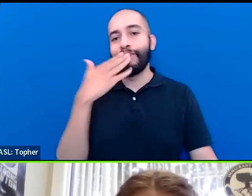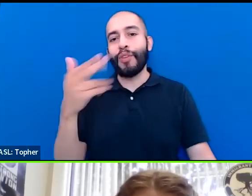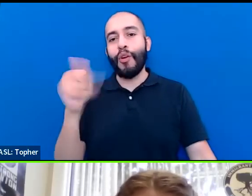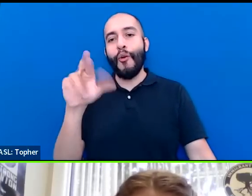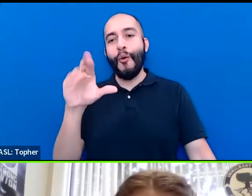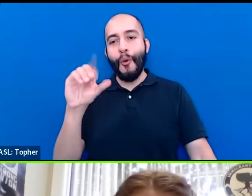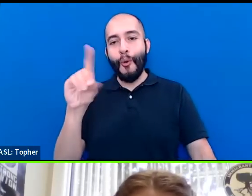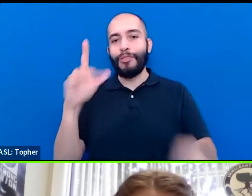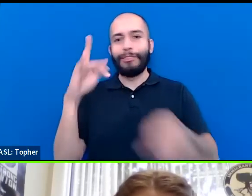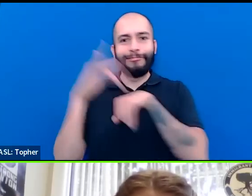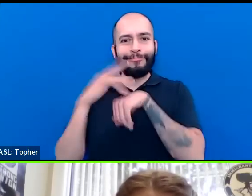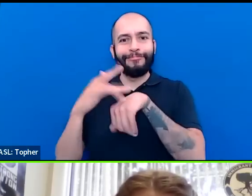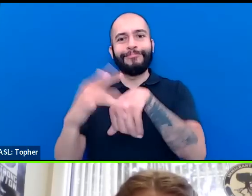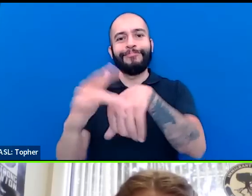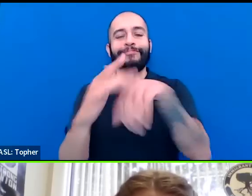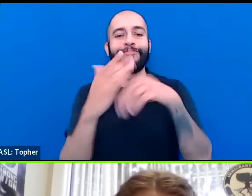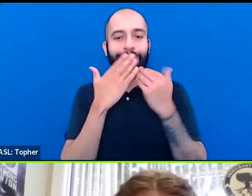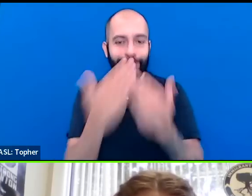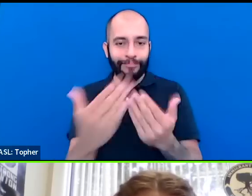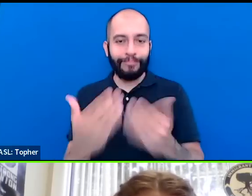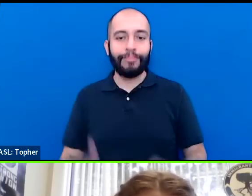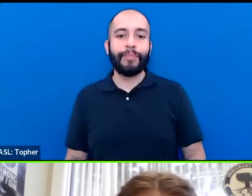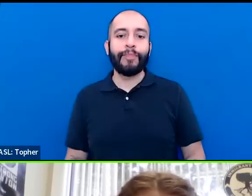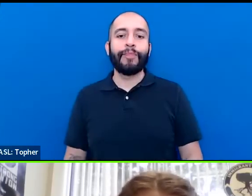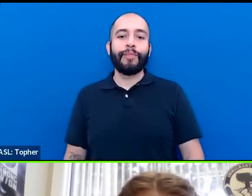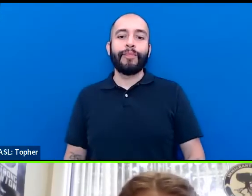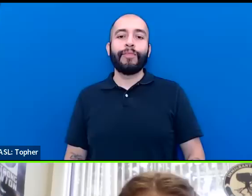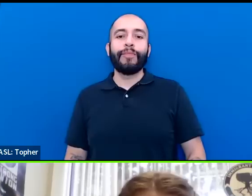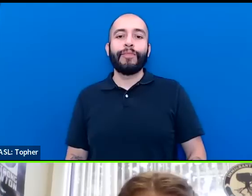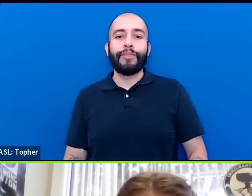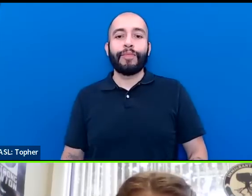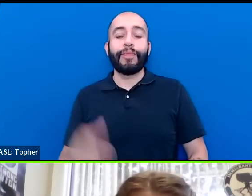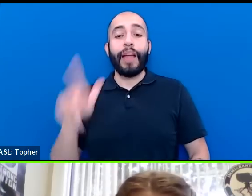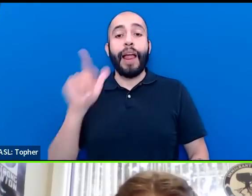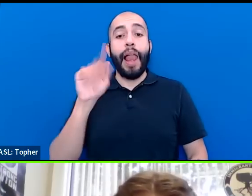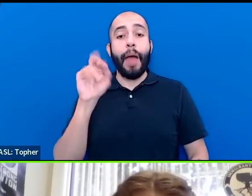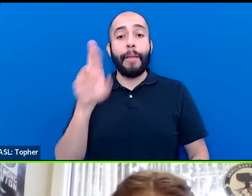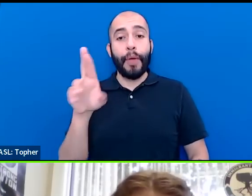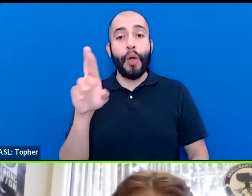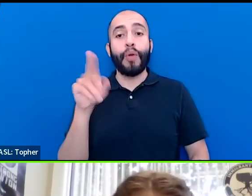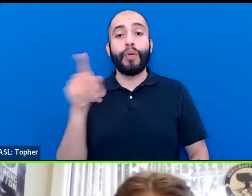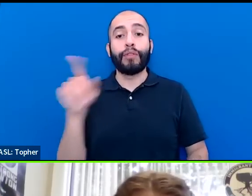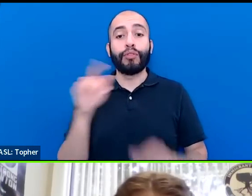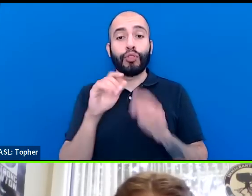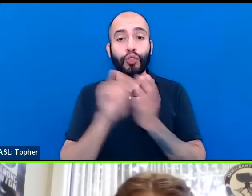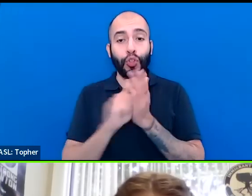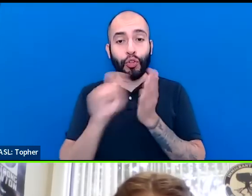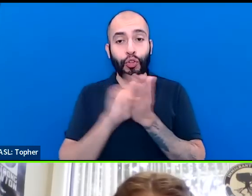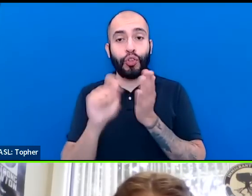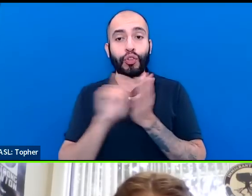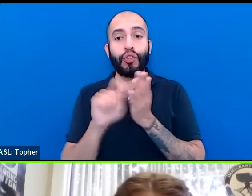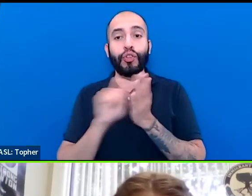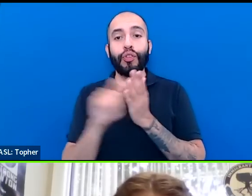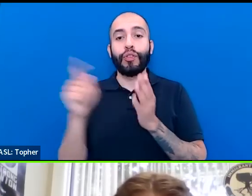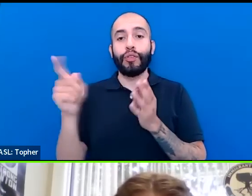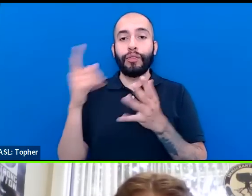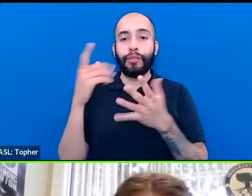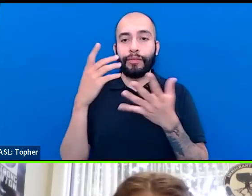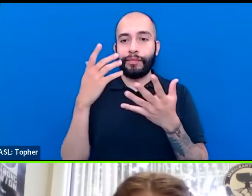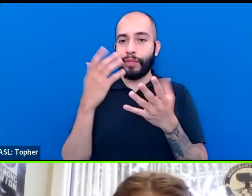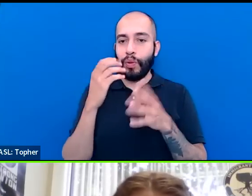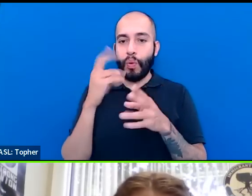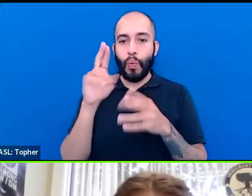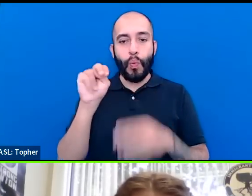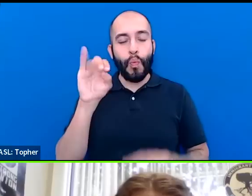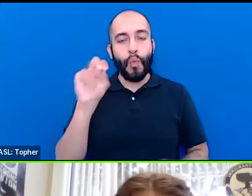at 18, that, you know, union organizing wasn't just something that you read about, it was something that you could actually do. So in terms